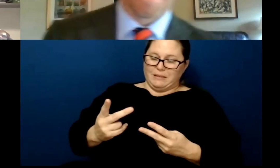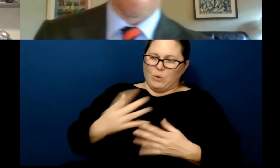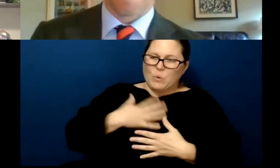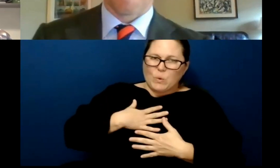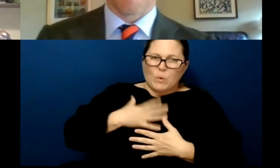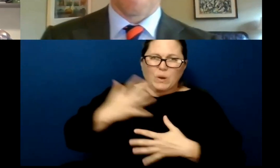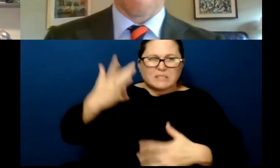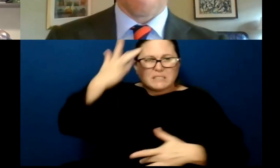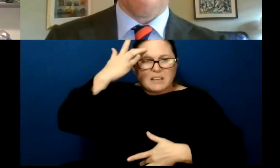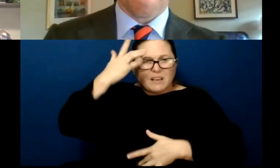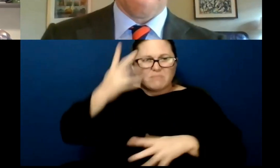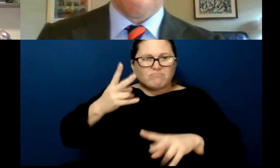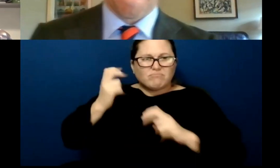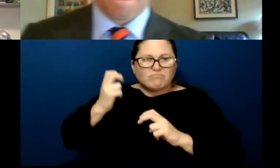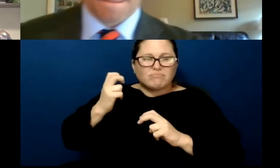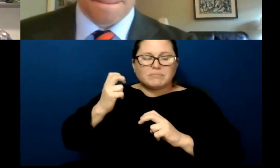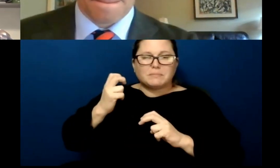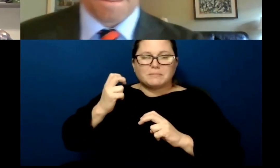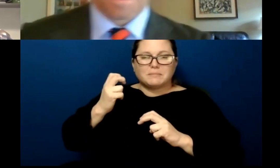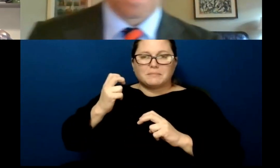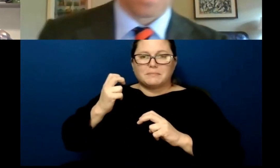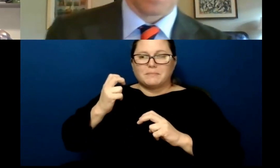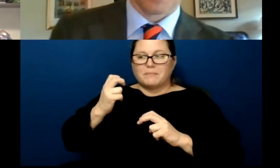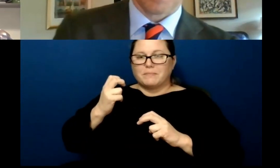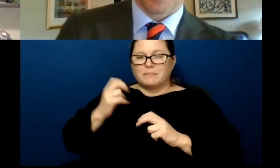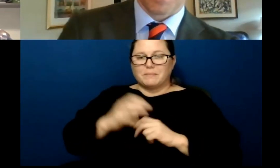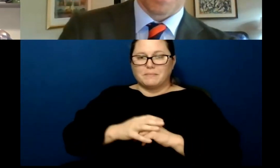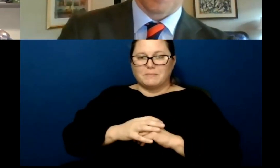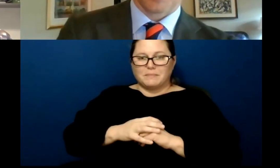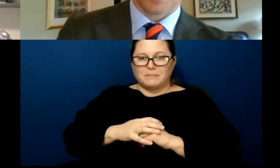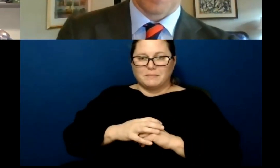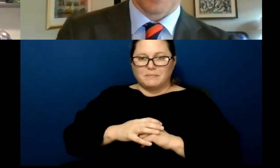have come up with no